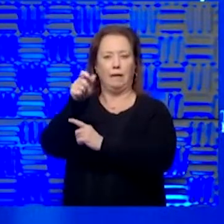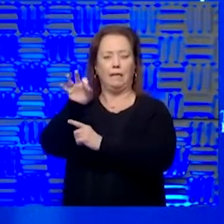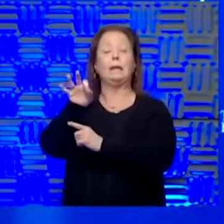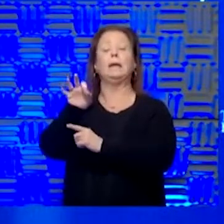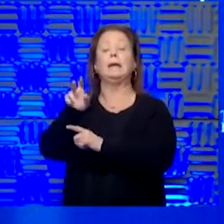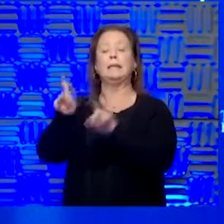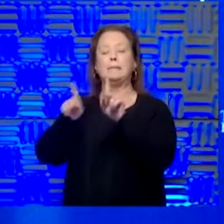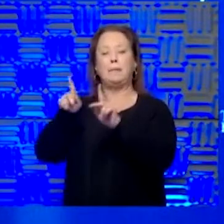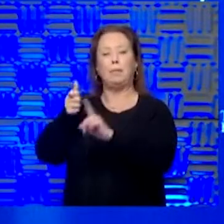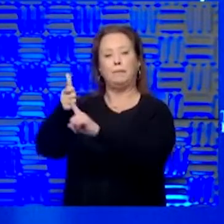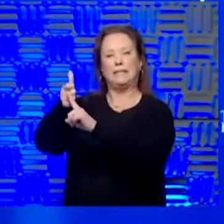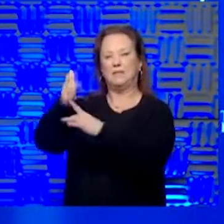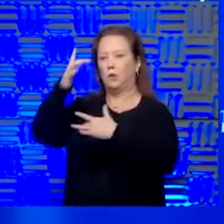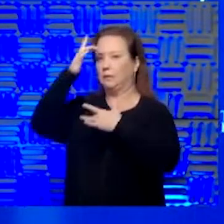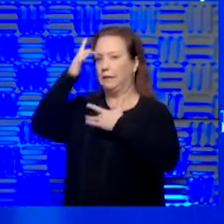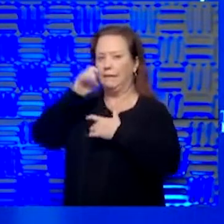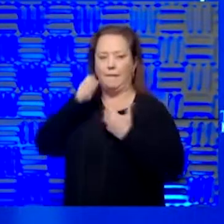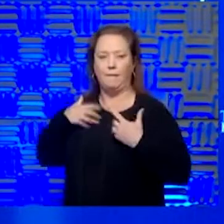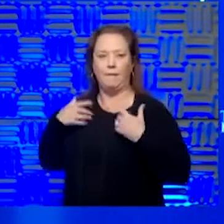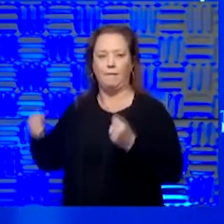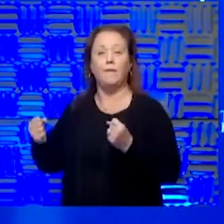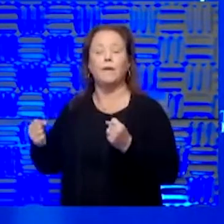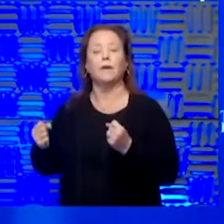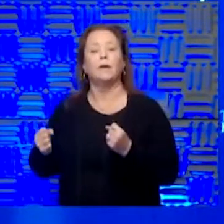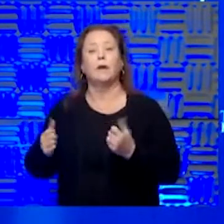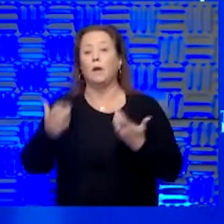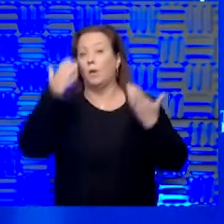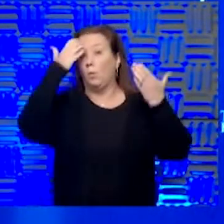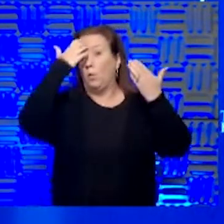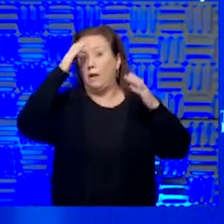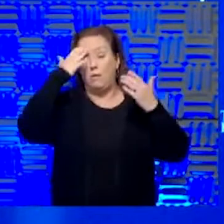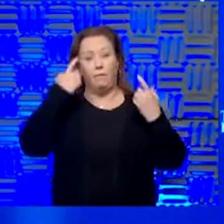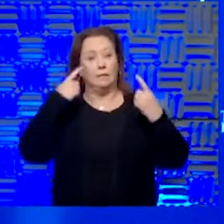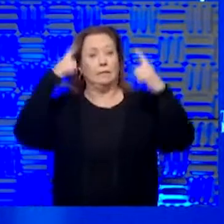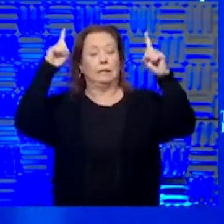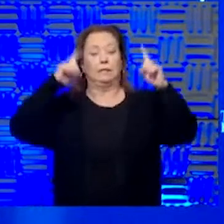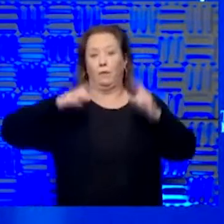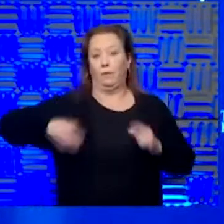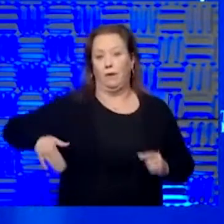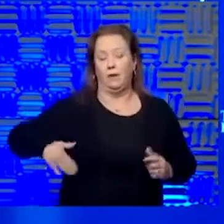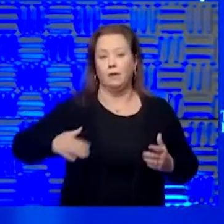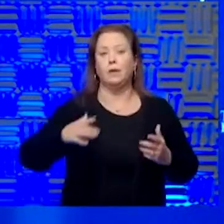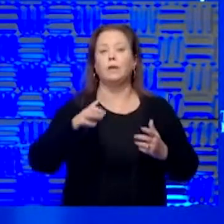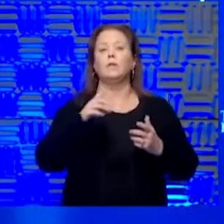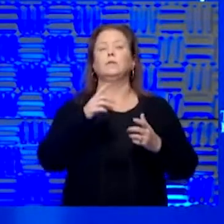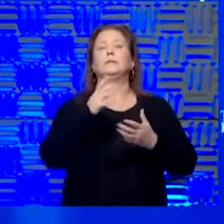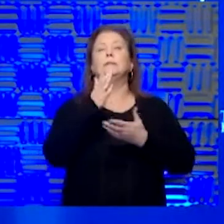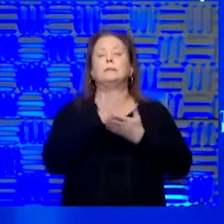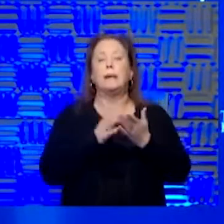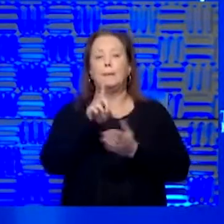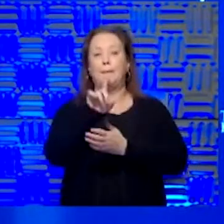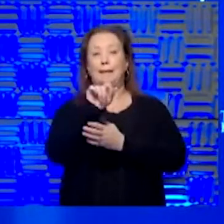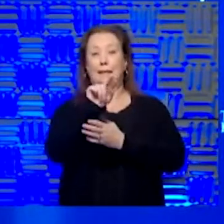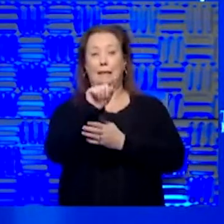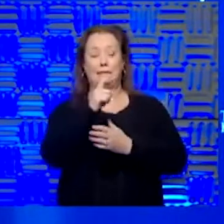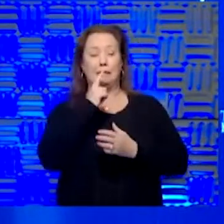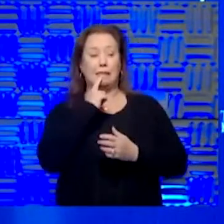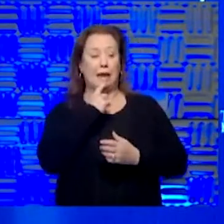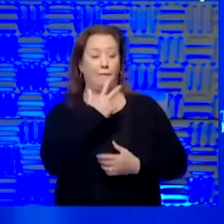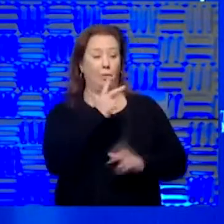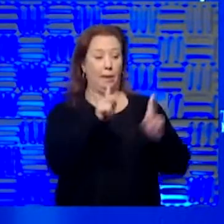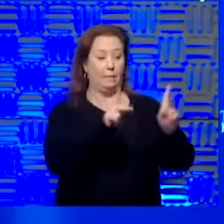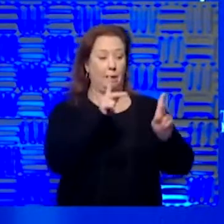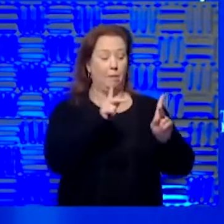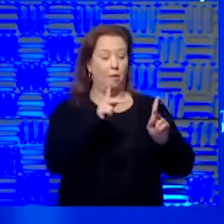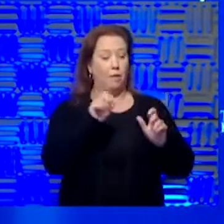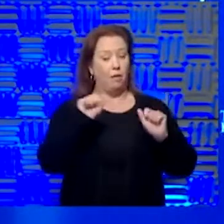not recovering well. And what we don't know is how well that works yet. There's some anecdotal data, which means, hey, I've got a case of 3 people and they